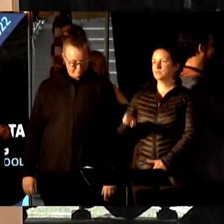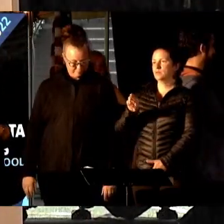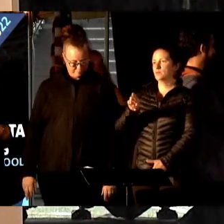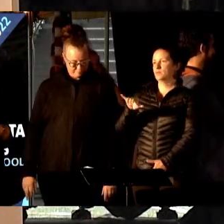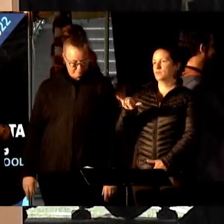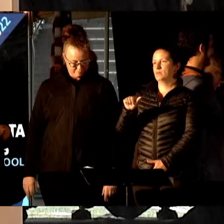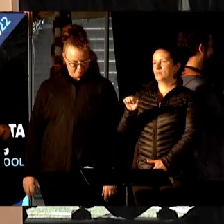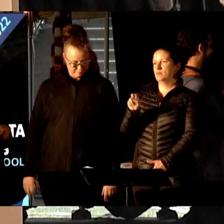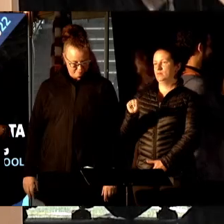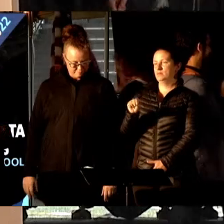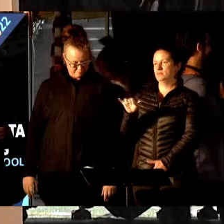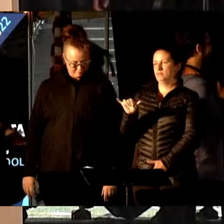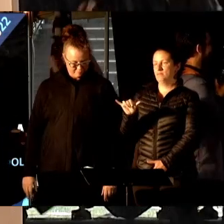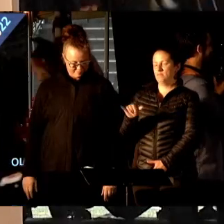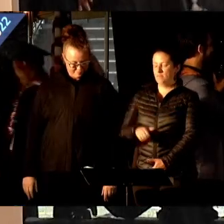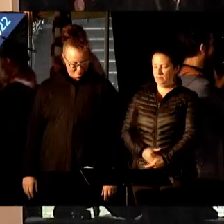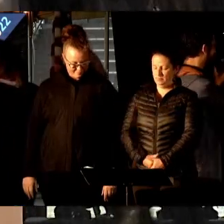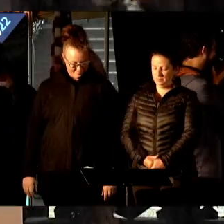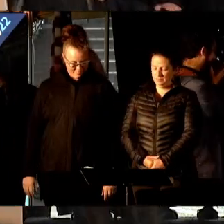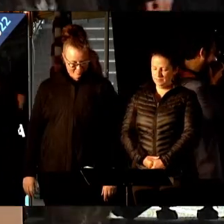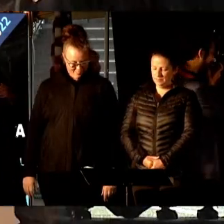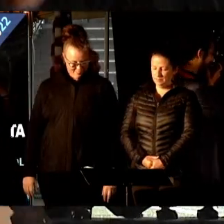Ryan Young.